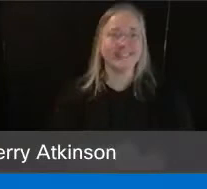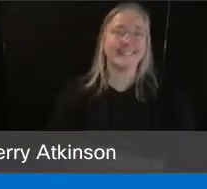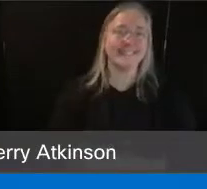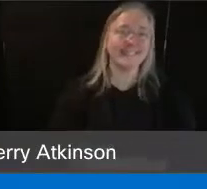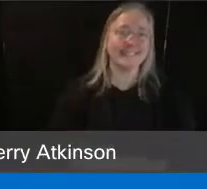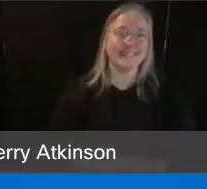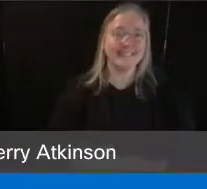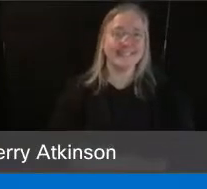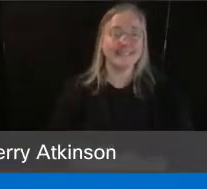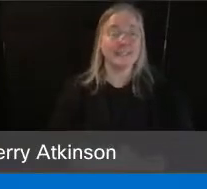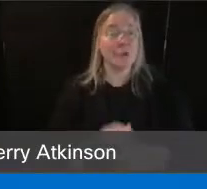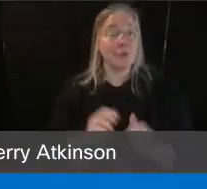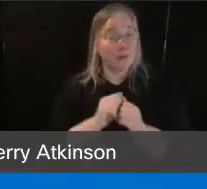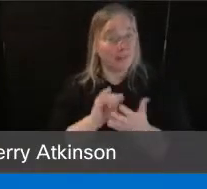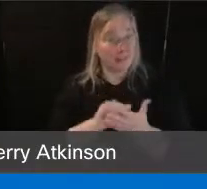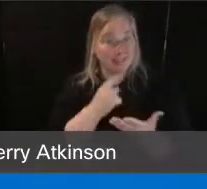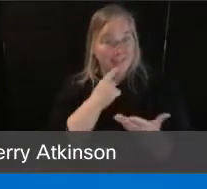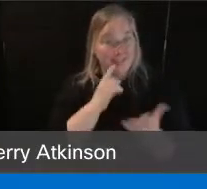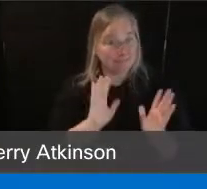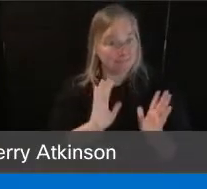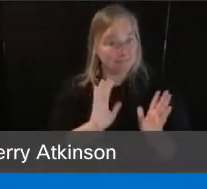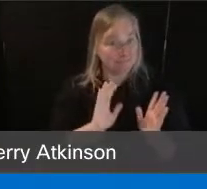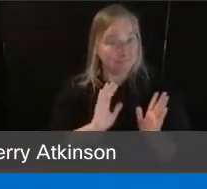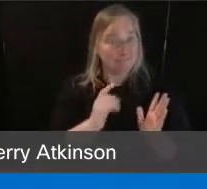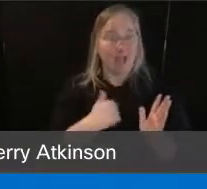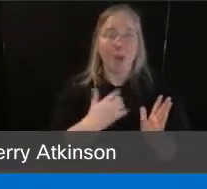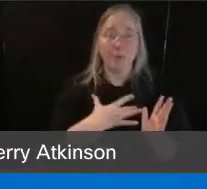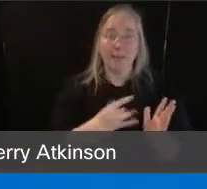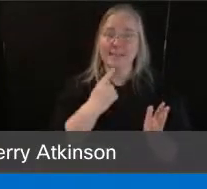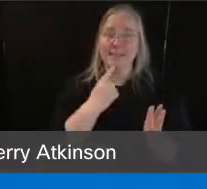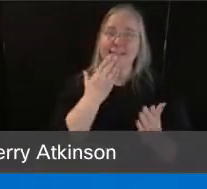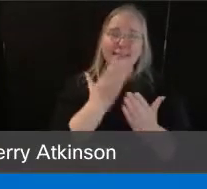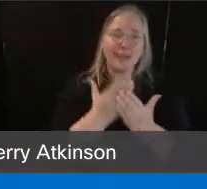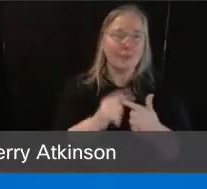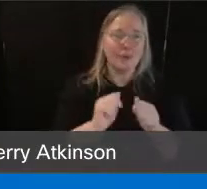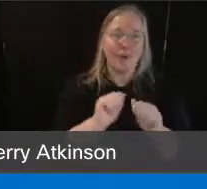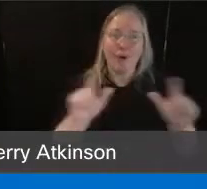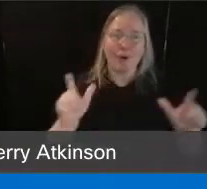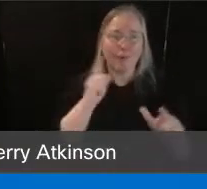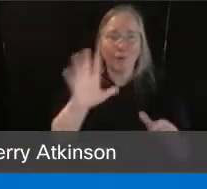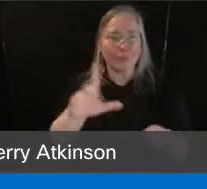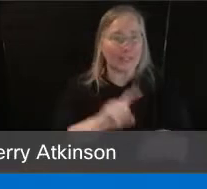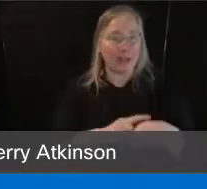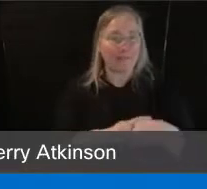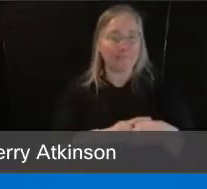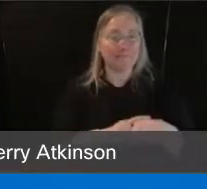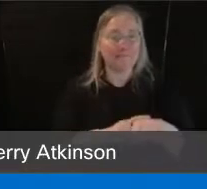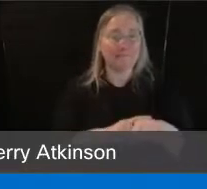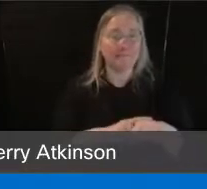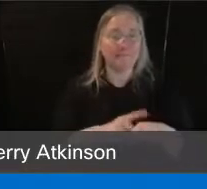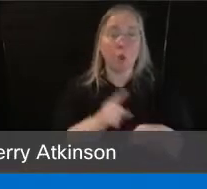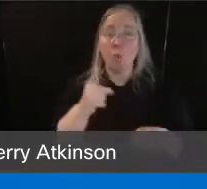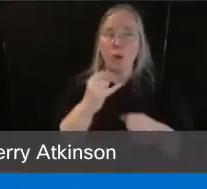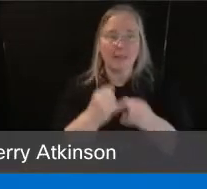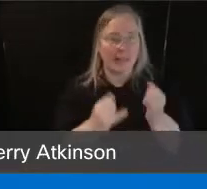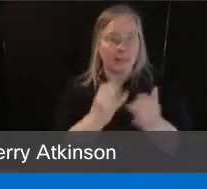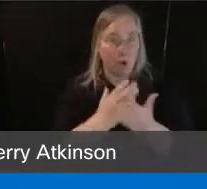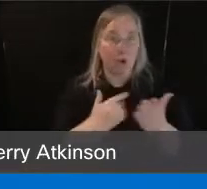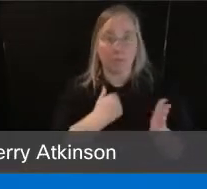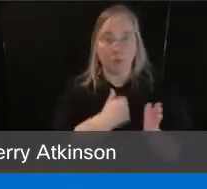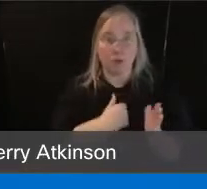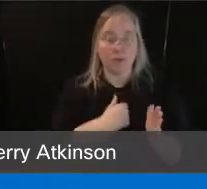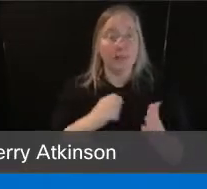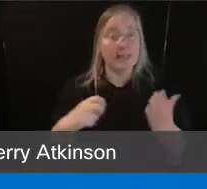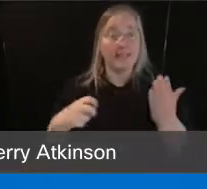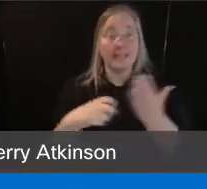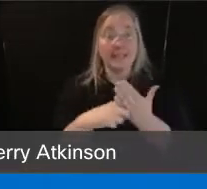With that said, I would like to thank everyone for their time. One last piece, is that the tickets